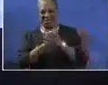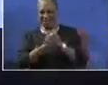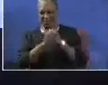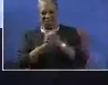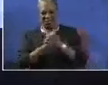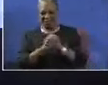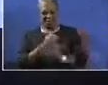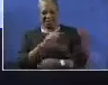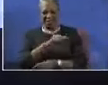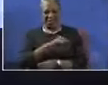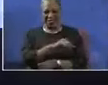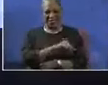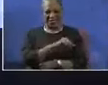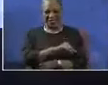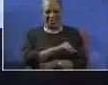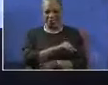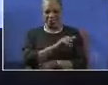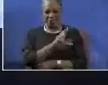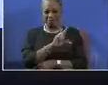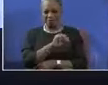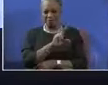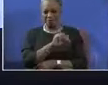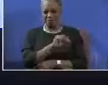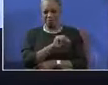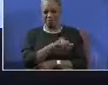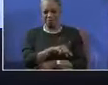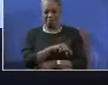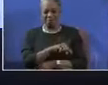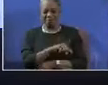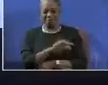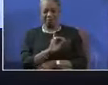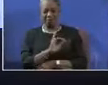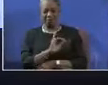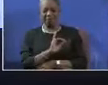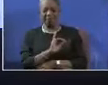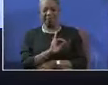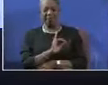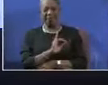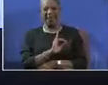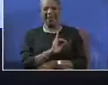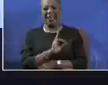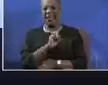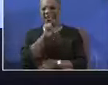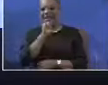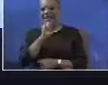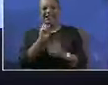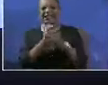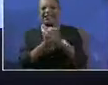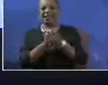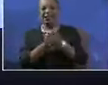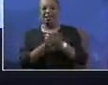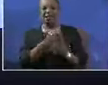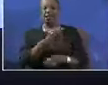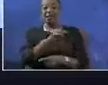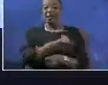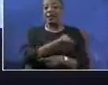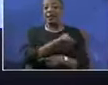who was a checkered individual, he was a rascal, Joab was. But instead of congratulating Joab,